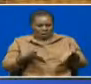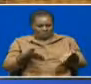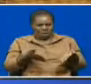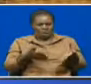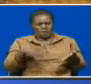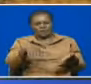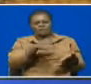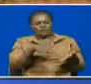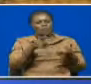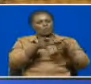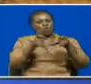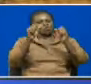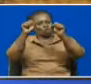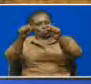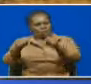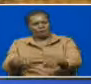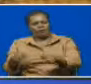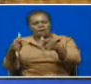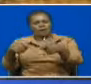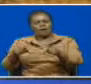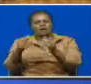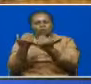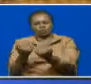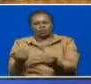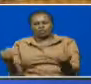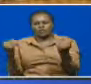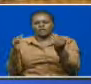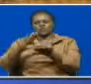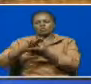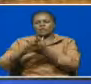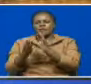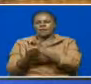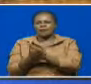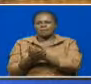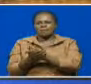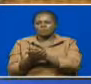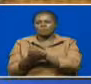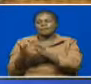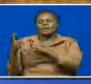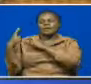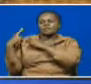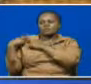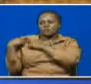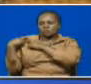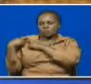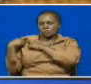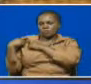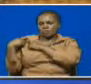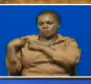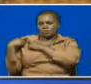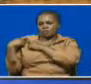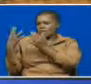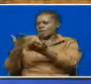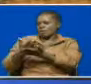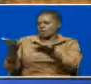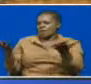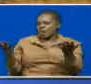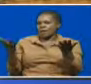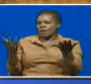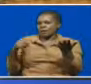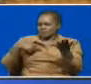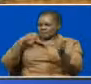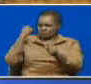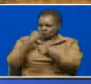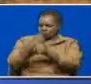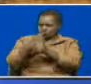an environment that allows them to become responsible wherever they are. So what